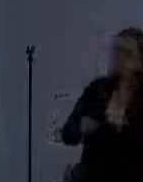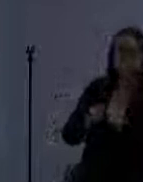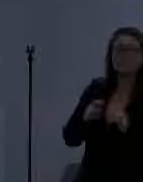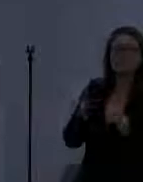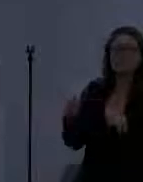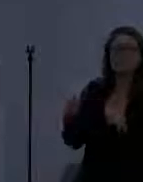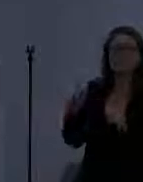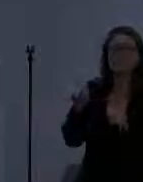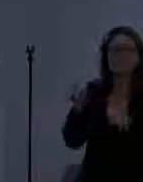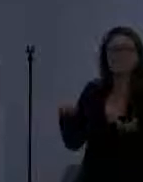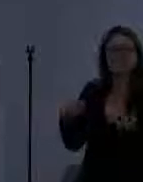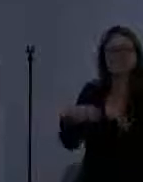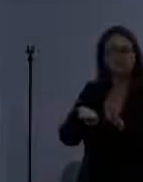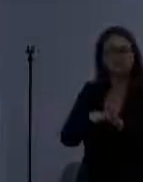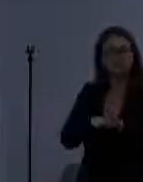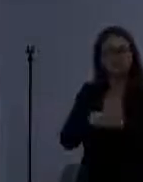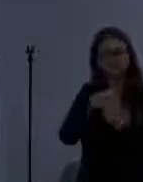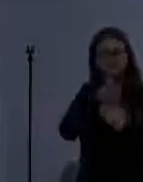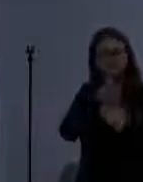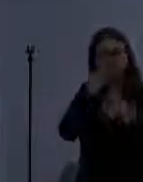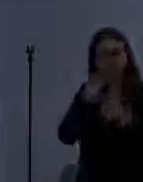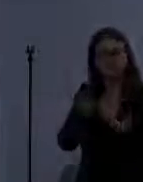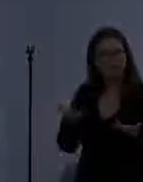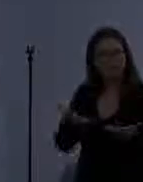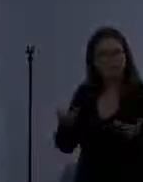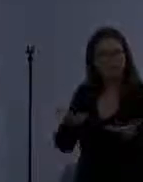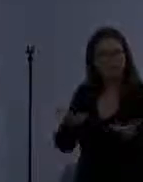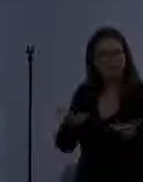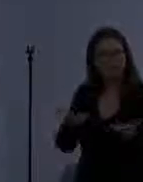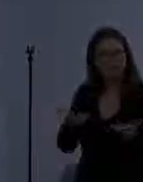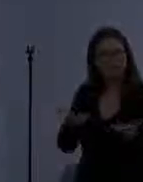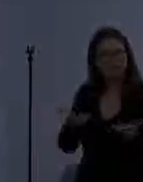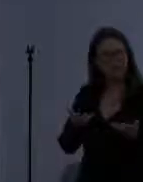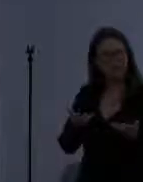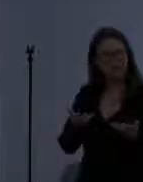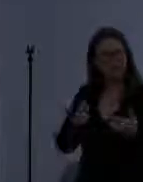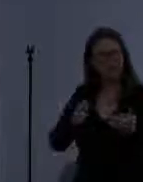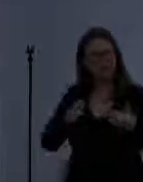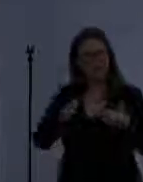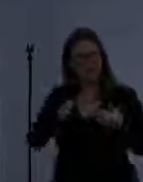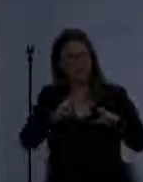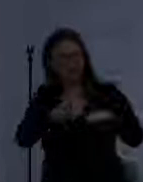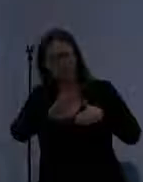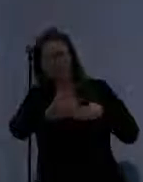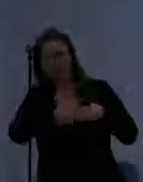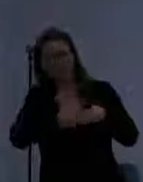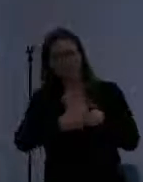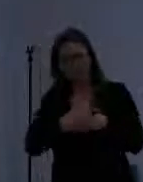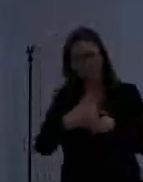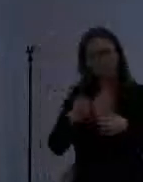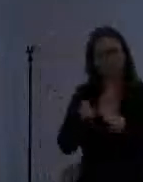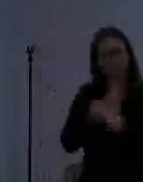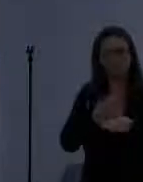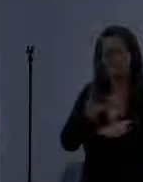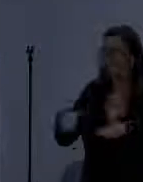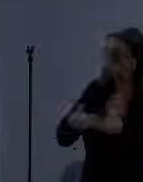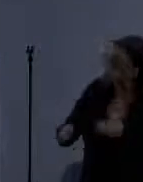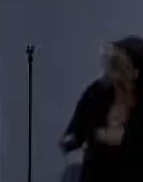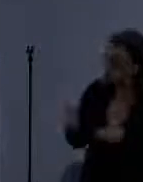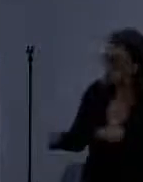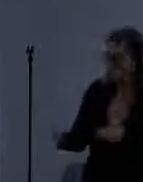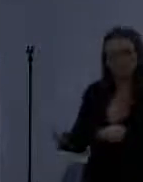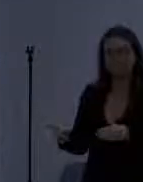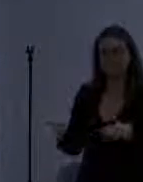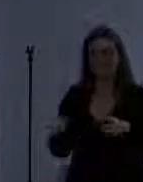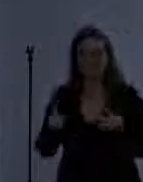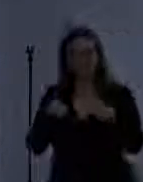not meeting that code of conduct around respect for privacy. I don't know if anyone else had any examples of what that might